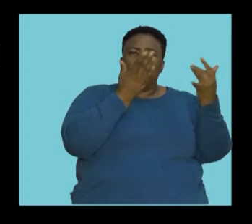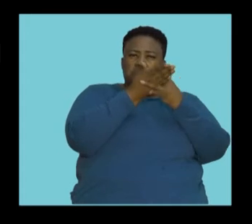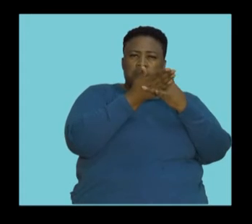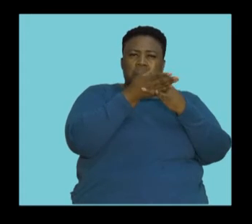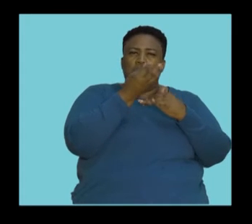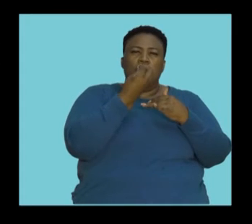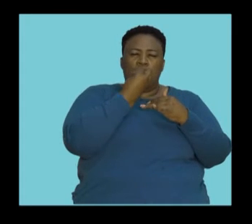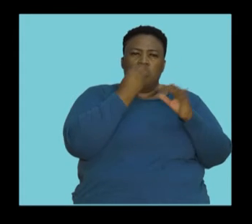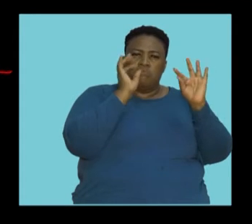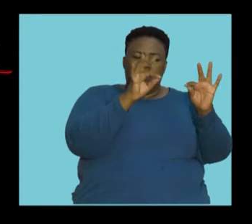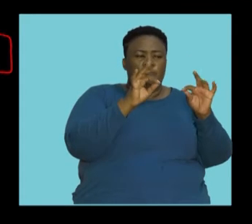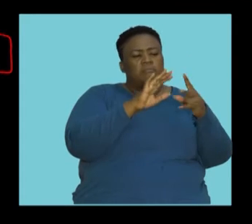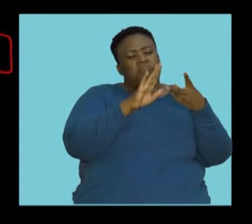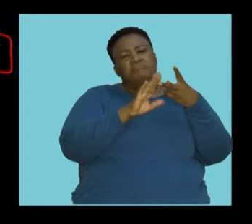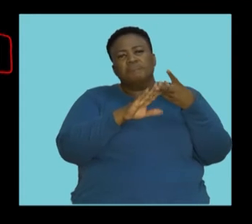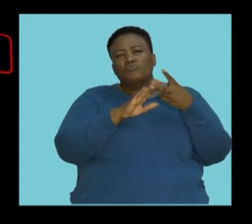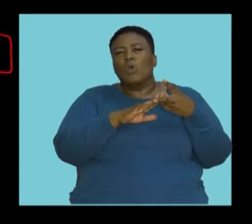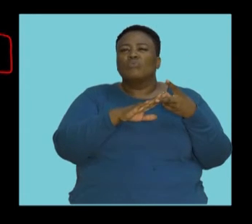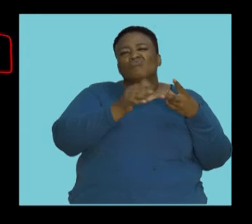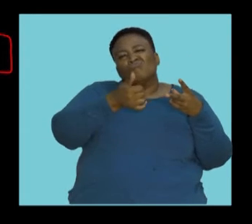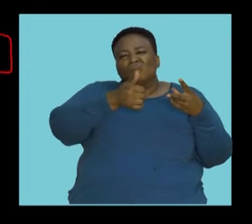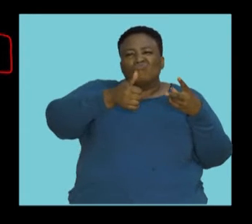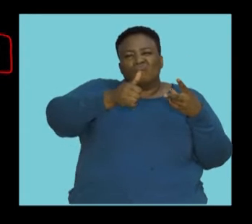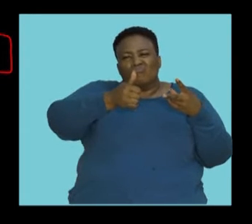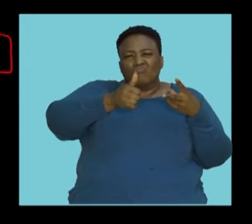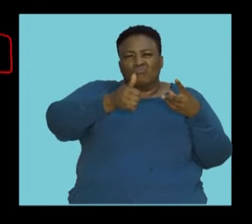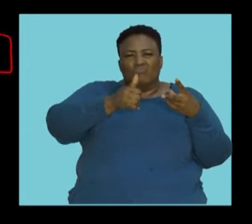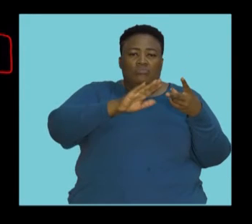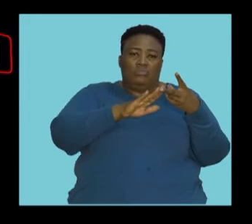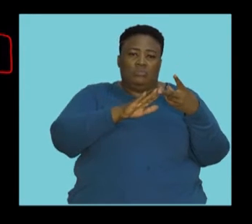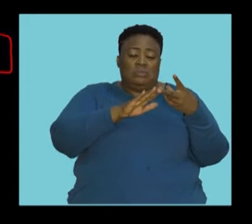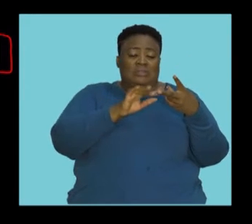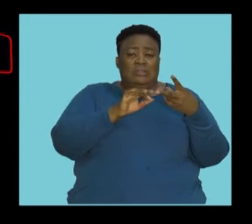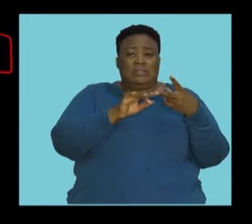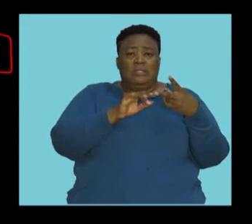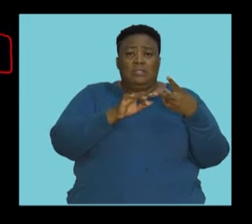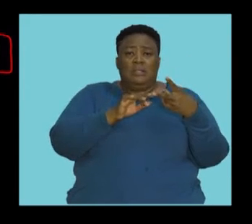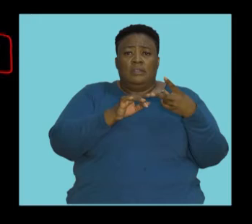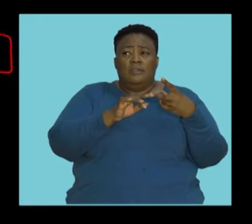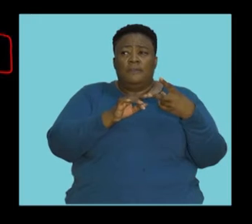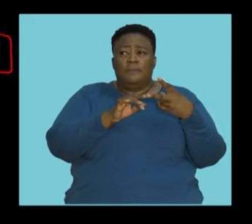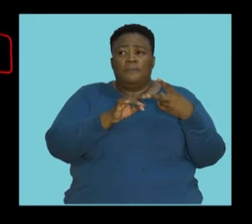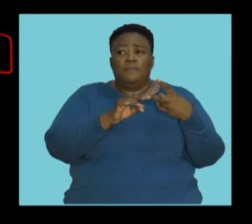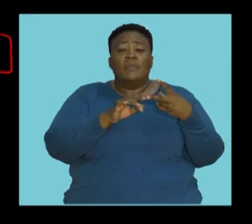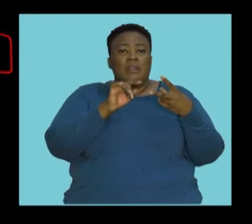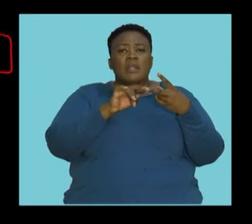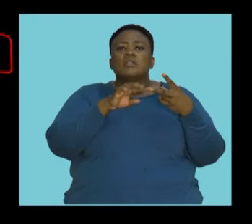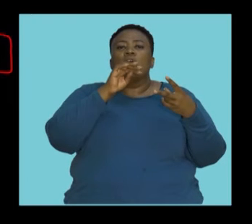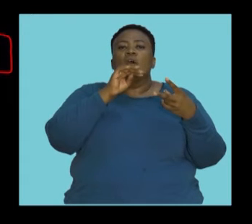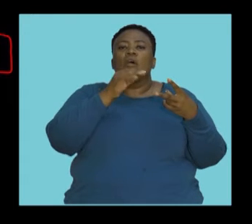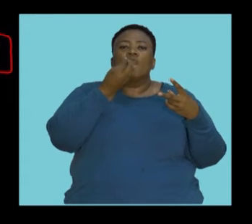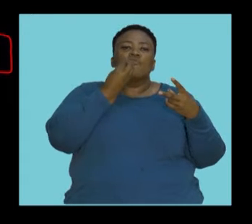the second level, households with marginal food security. These make up the food secure